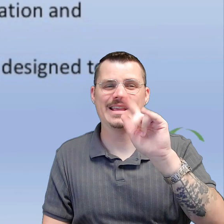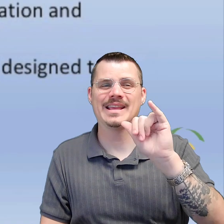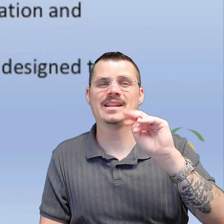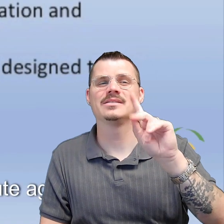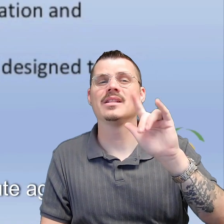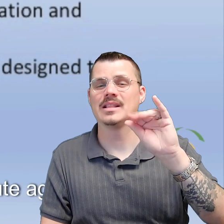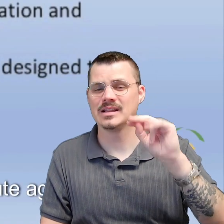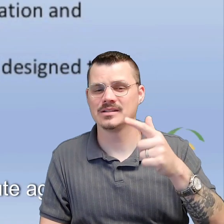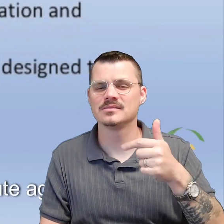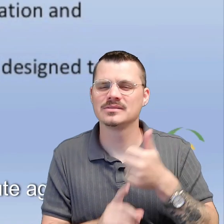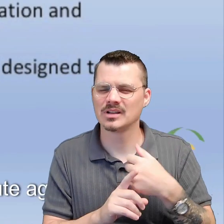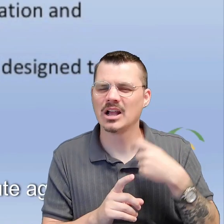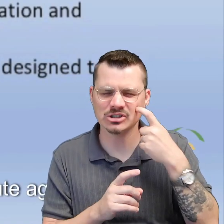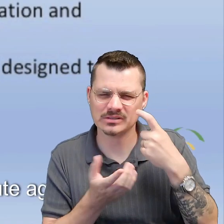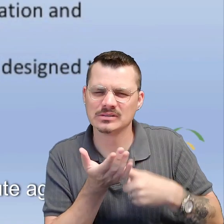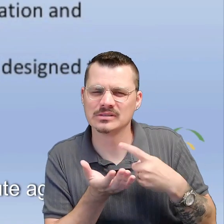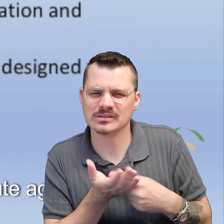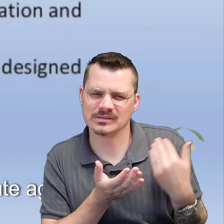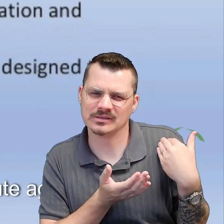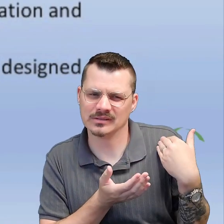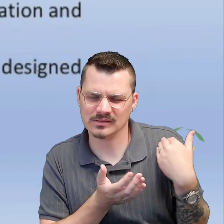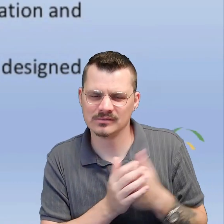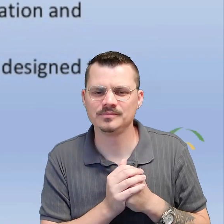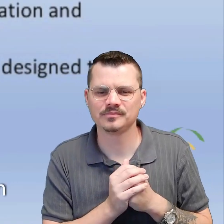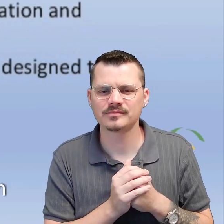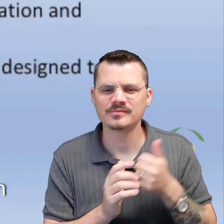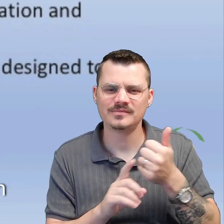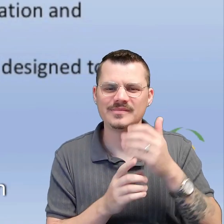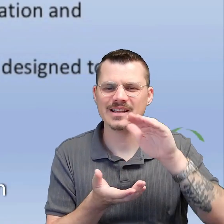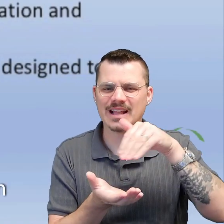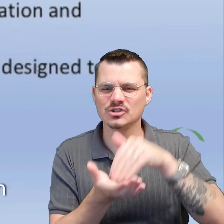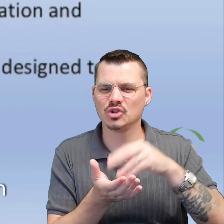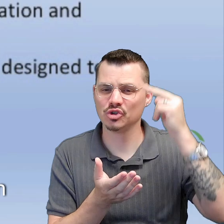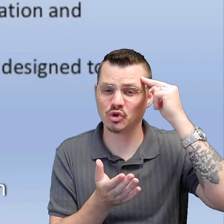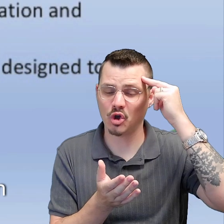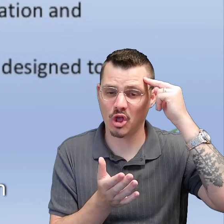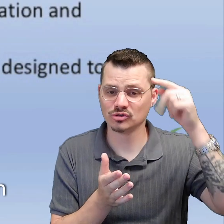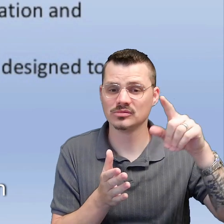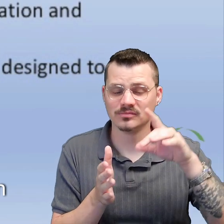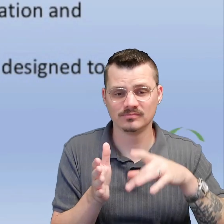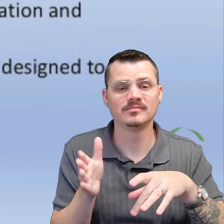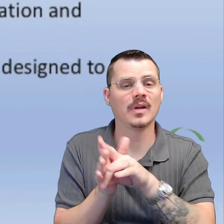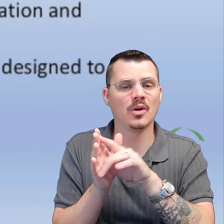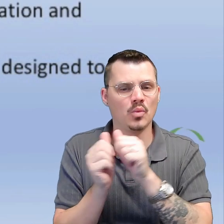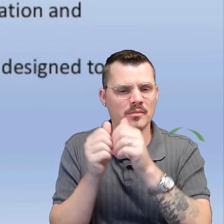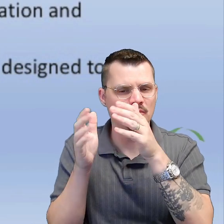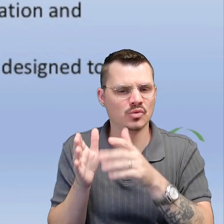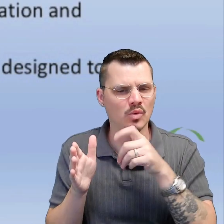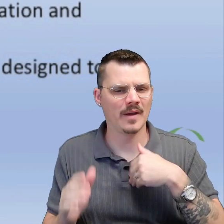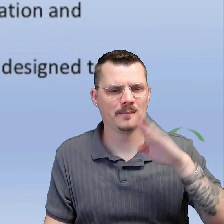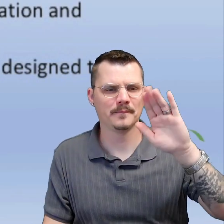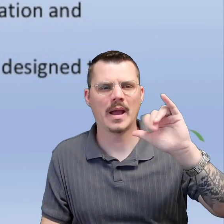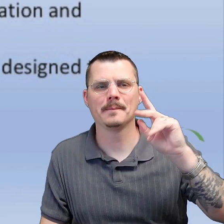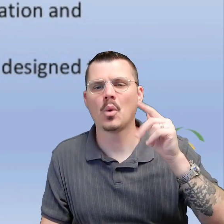Kindling is a phenomenon I just discussed a minute ago. It's a central neurological finding in persons with